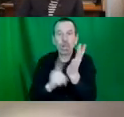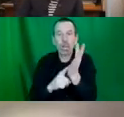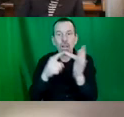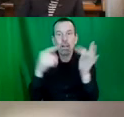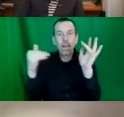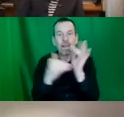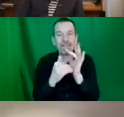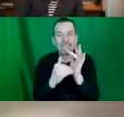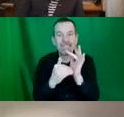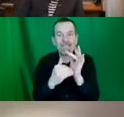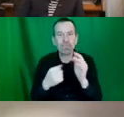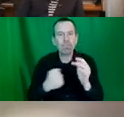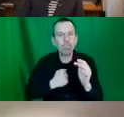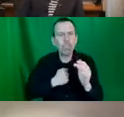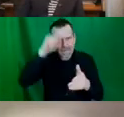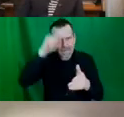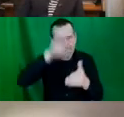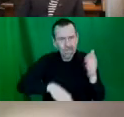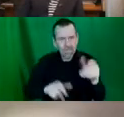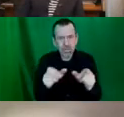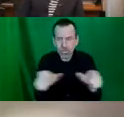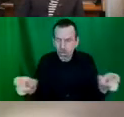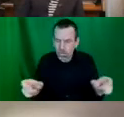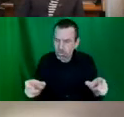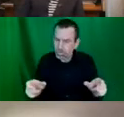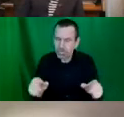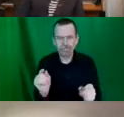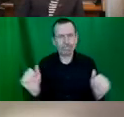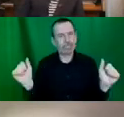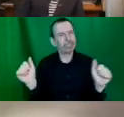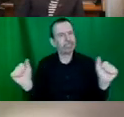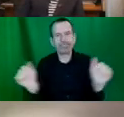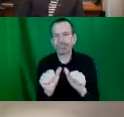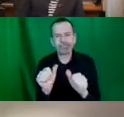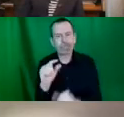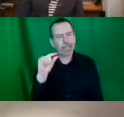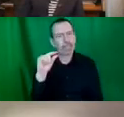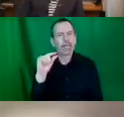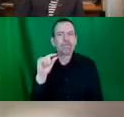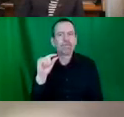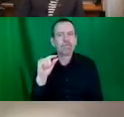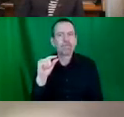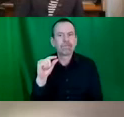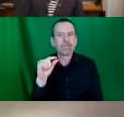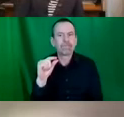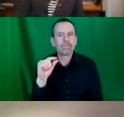My experience with roll material was limited, so it was wonderful to learn from Liz, and I have an understanding of their